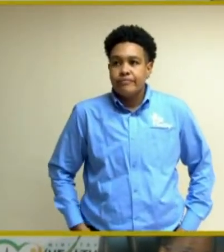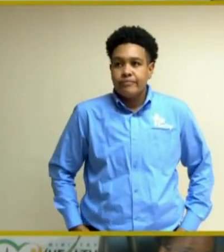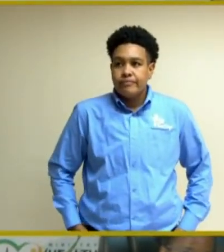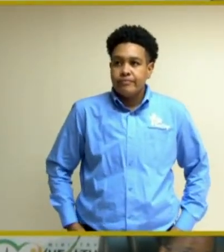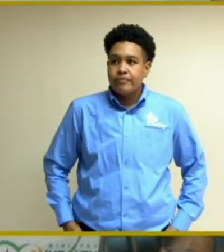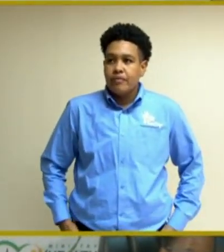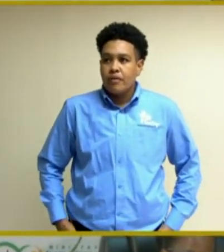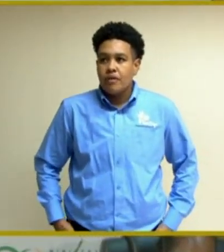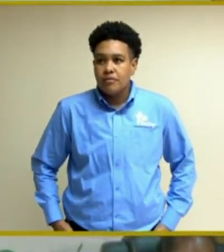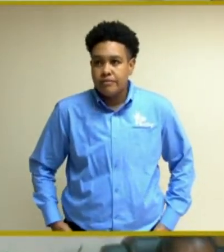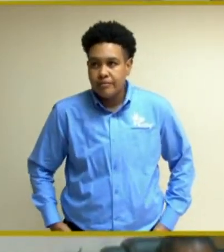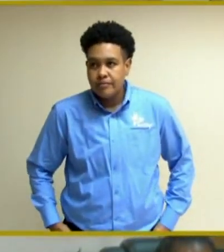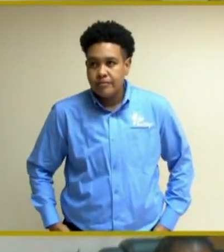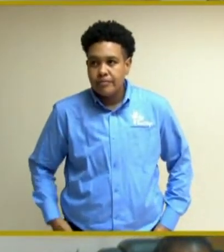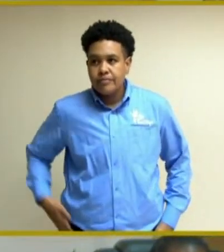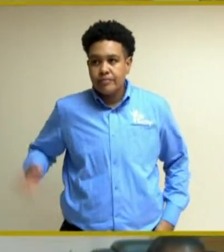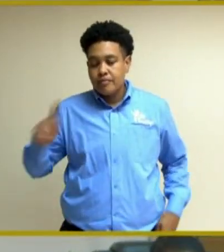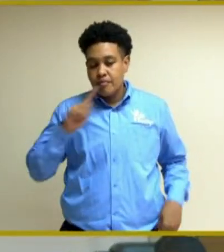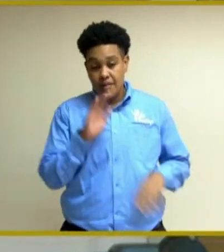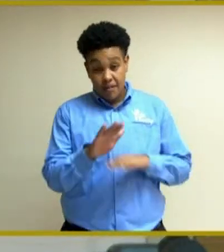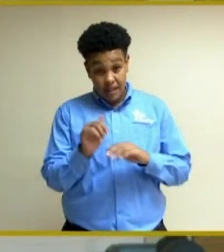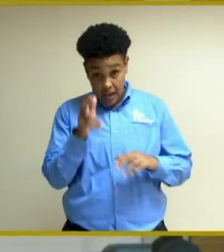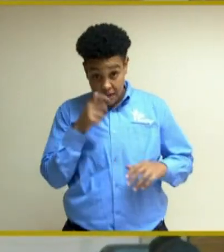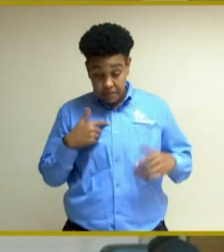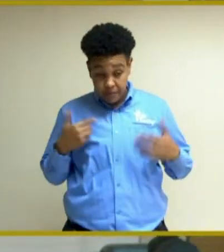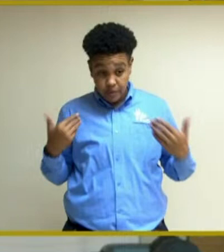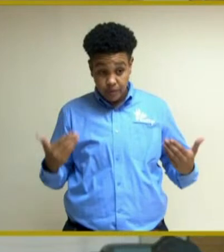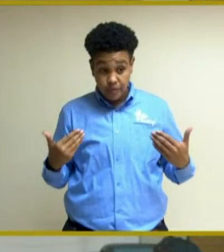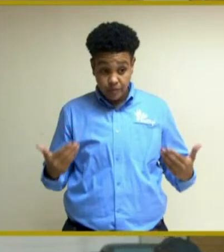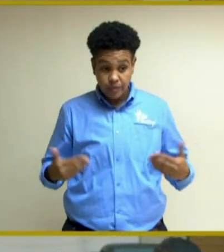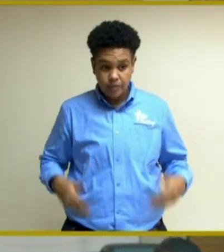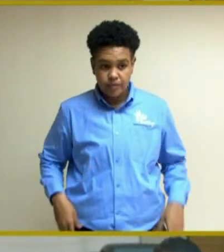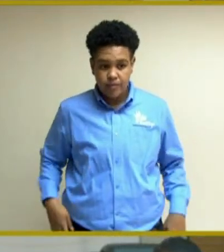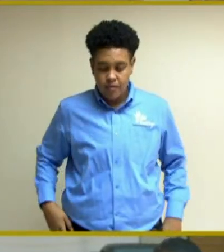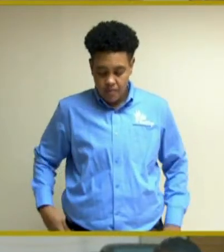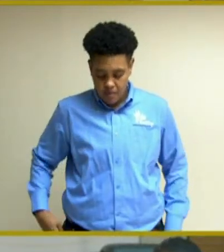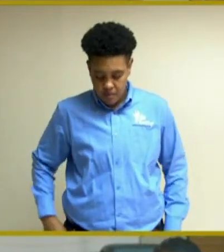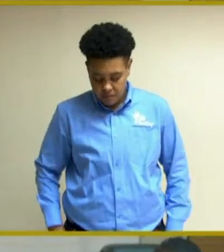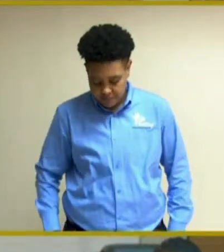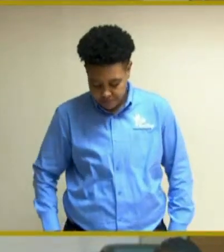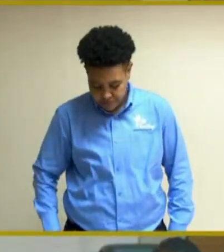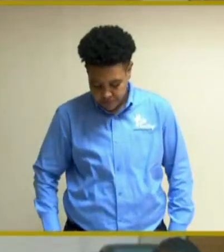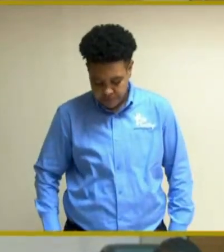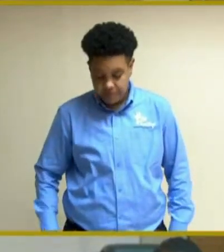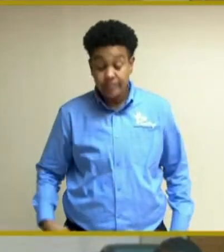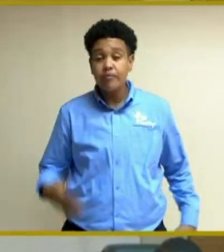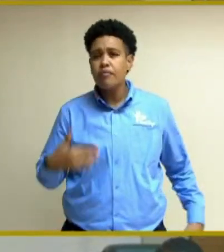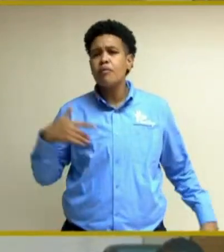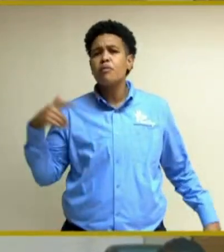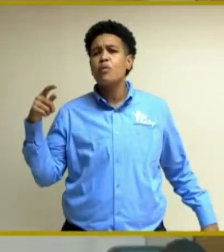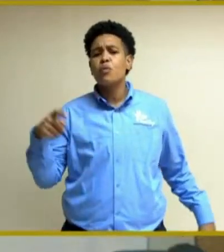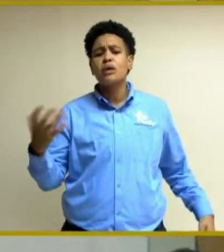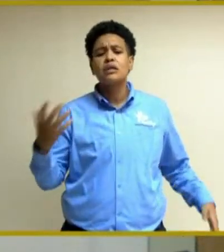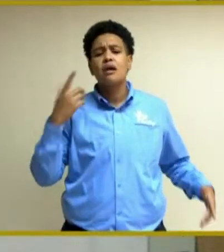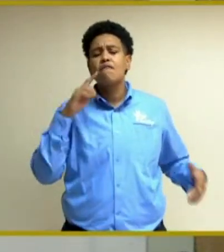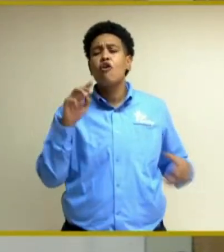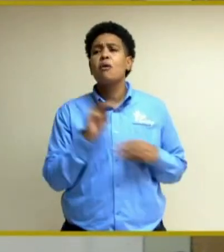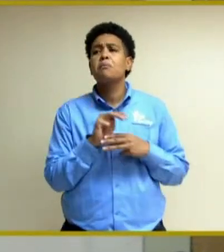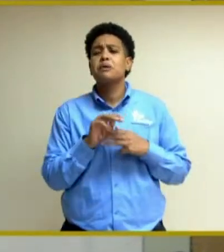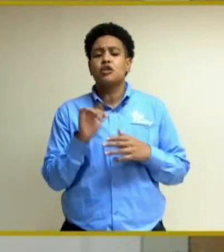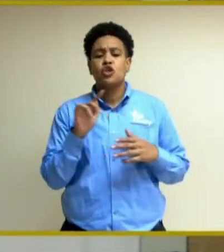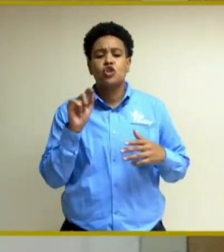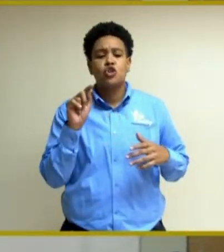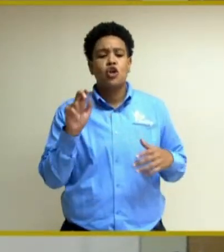Hi, good evening. Can you hear me? Yes, go ahead, please. All right. My question is for Minister